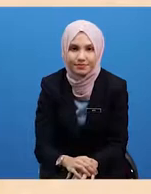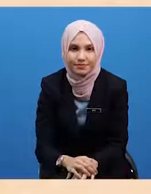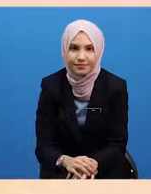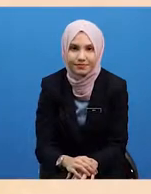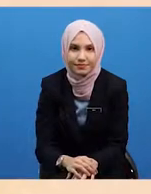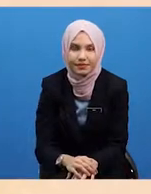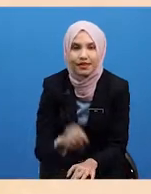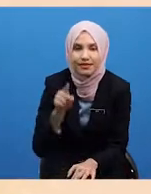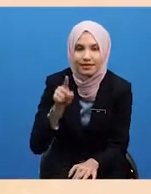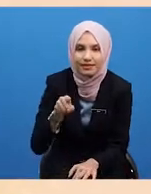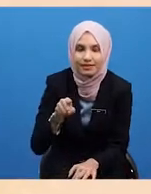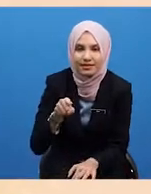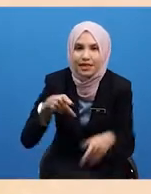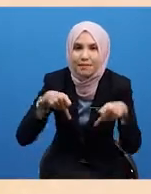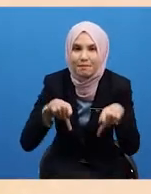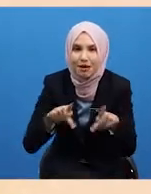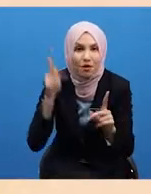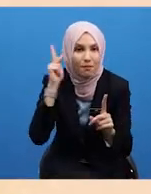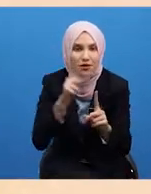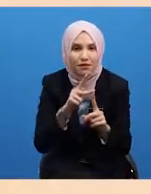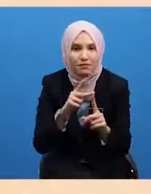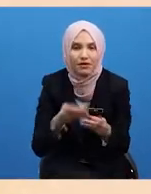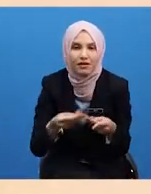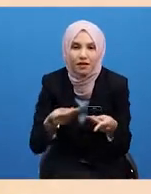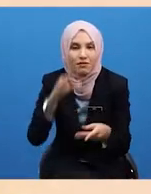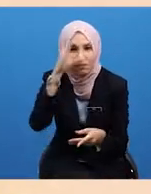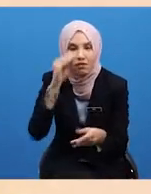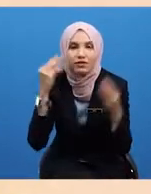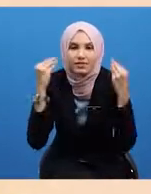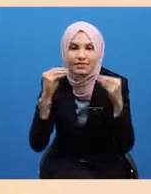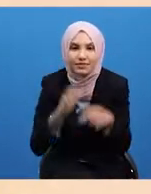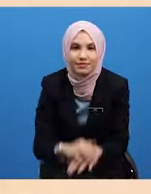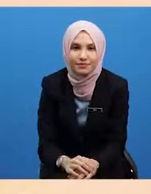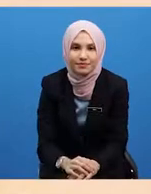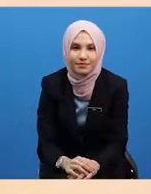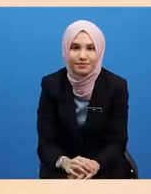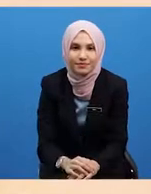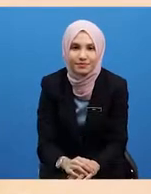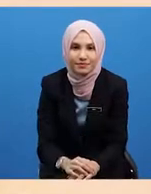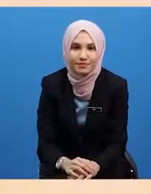Let's click on the PowerPoint file given by the boy's teacher.